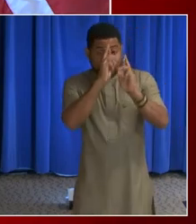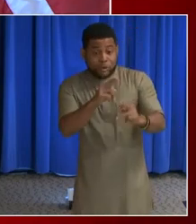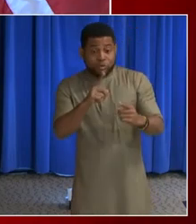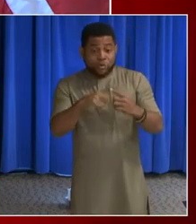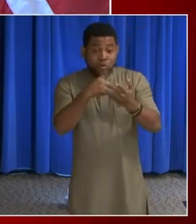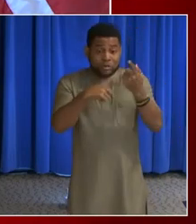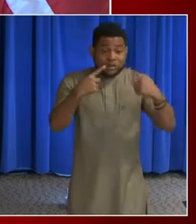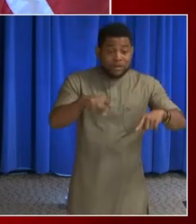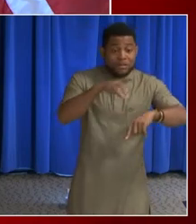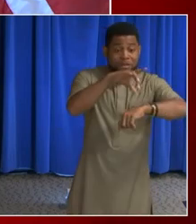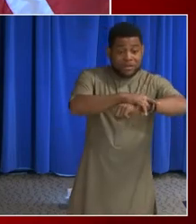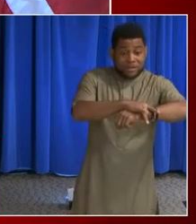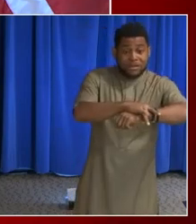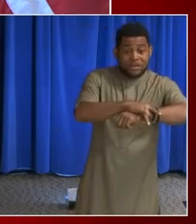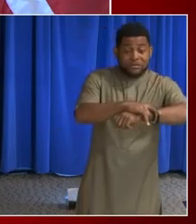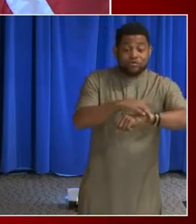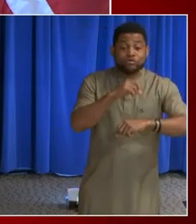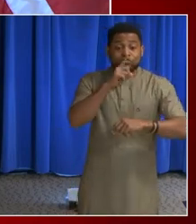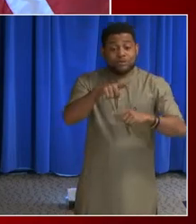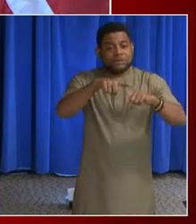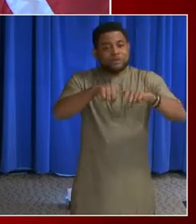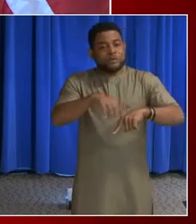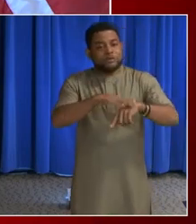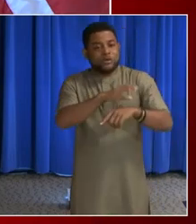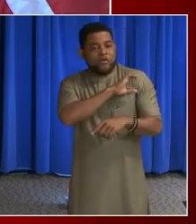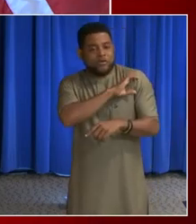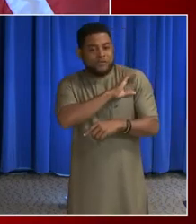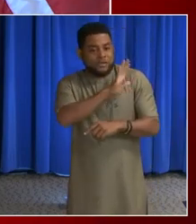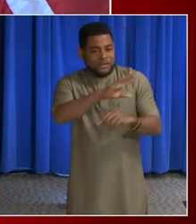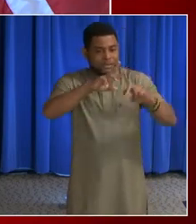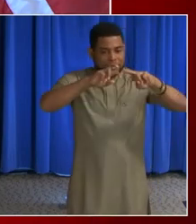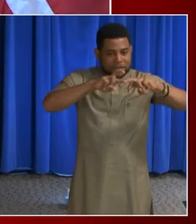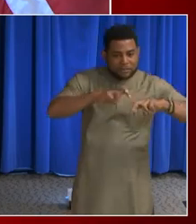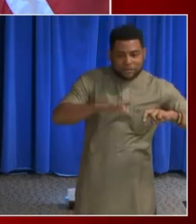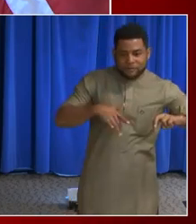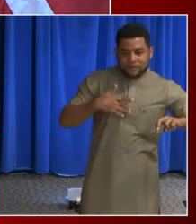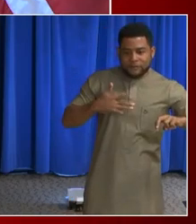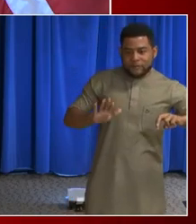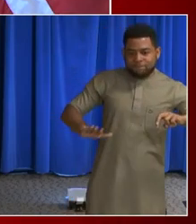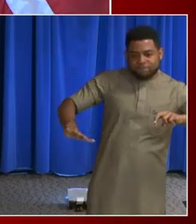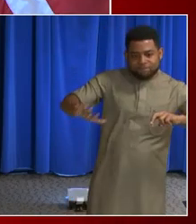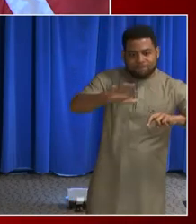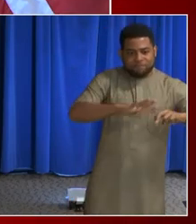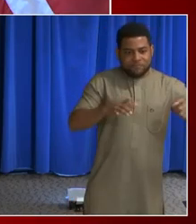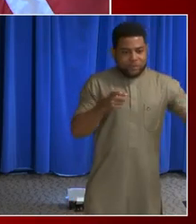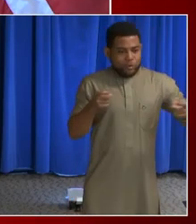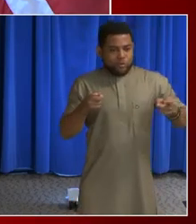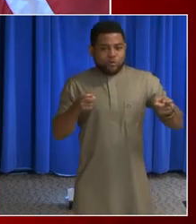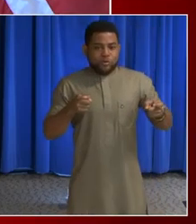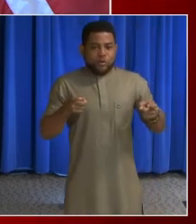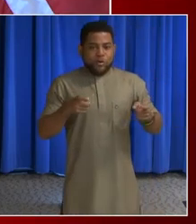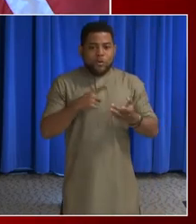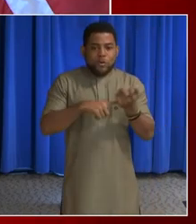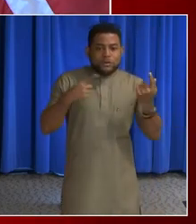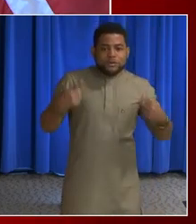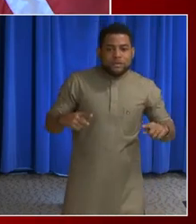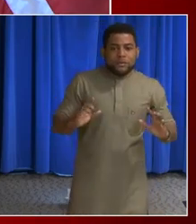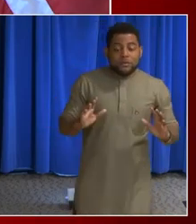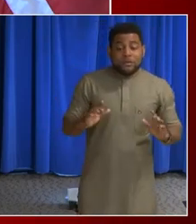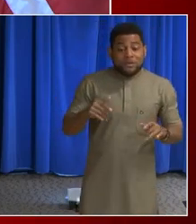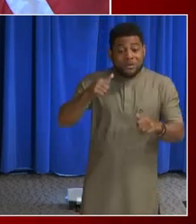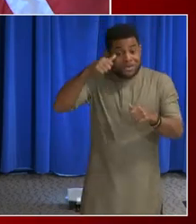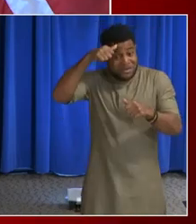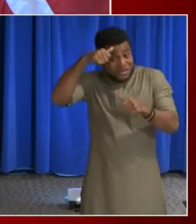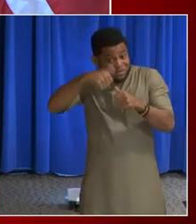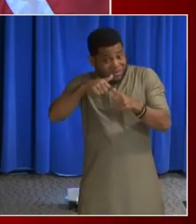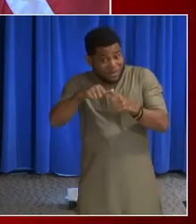handcuffing, it really kind of depends on the officer's assessment of the scene and their control of the scene. Keeping in mind that prior to this, again, there were three